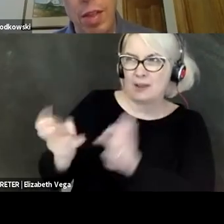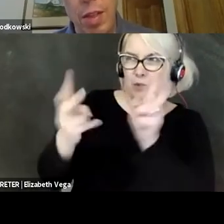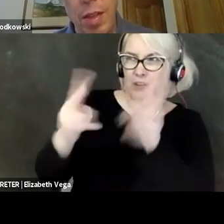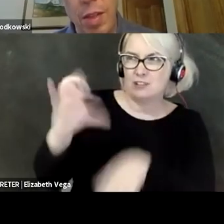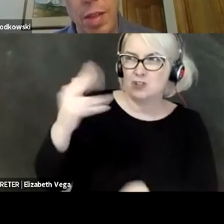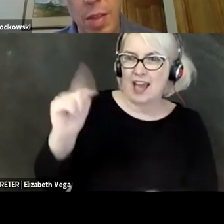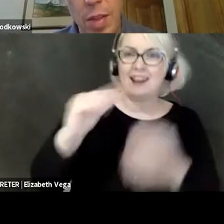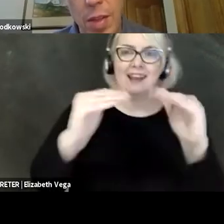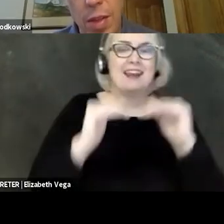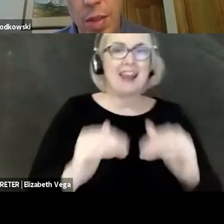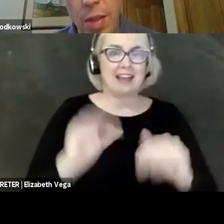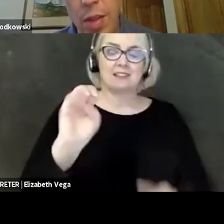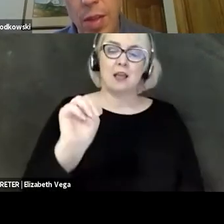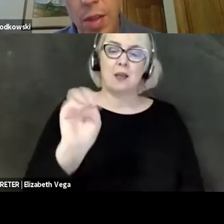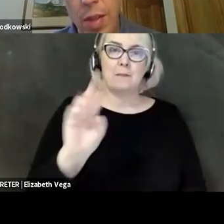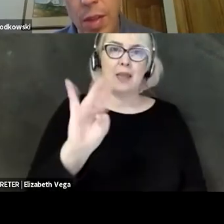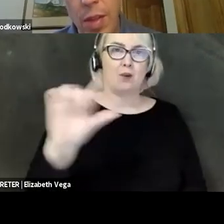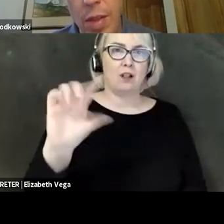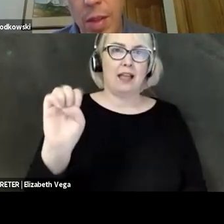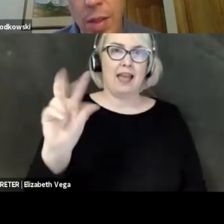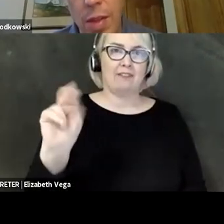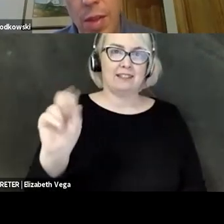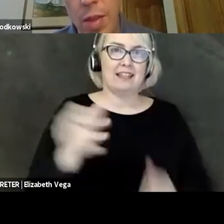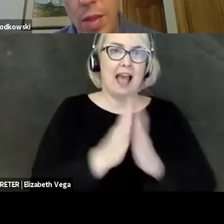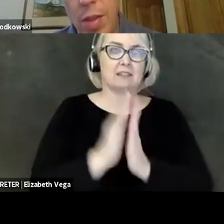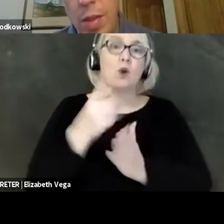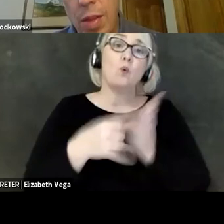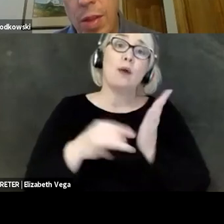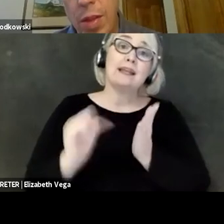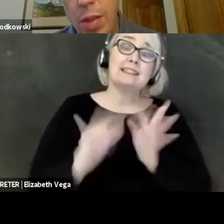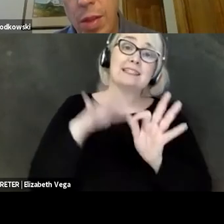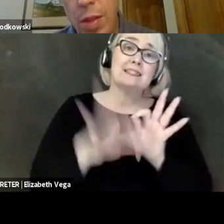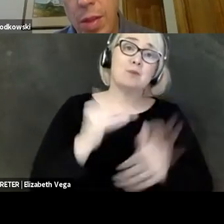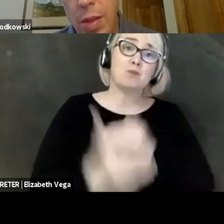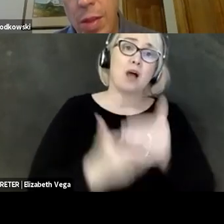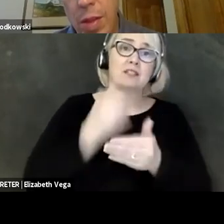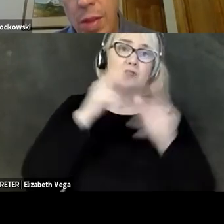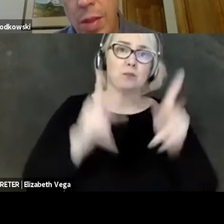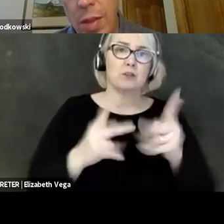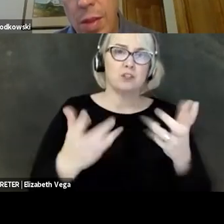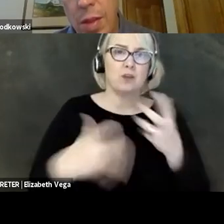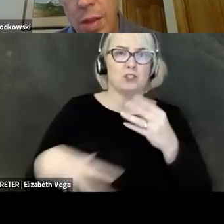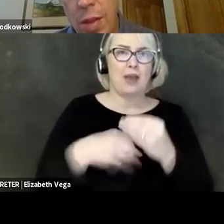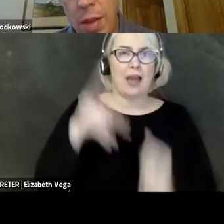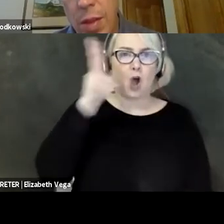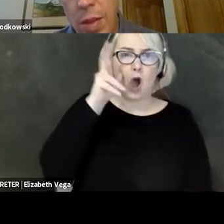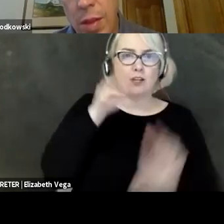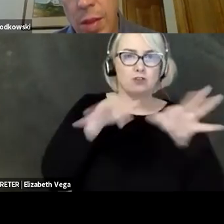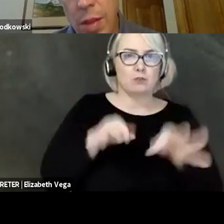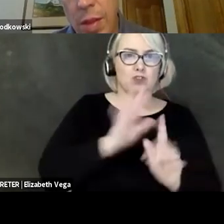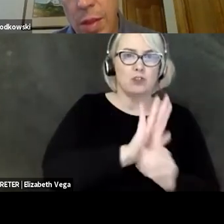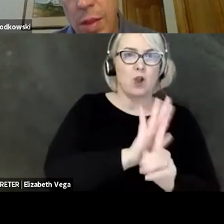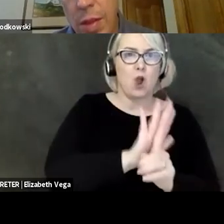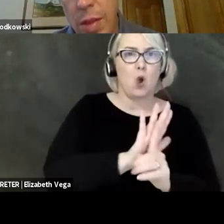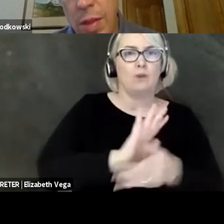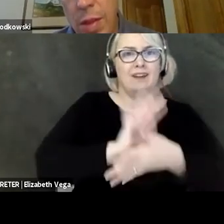asks, what is the simple process for someone who wants to add audio description to their own video, not part of an enterprise,